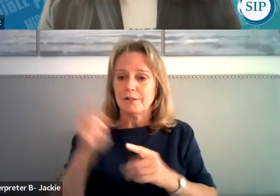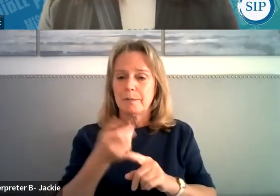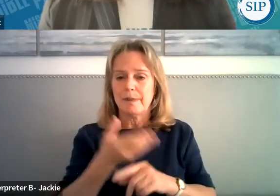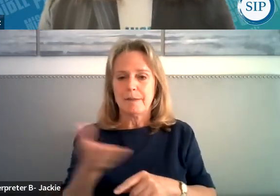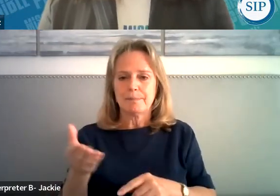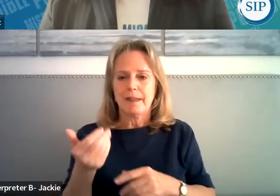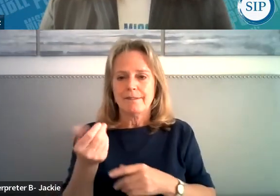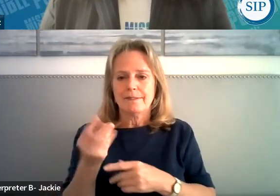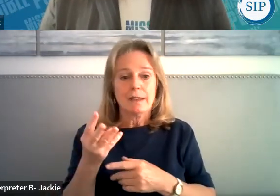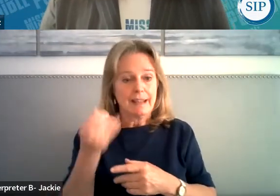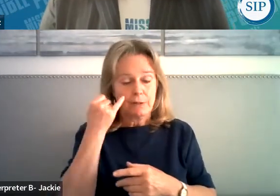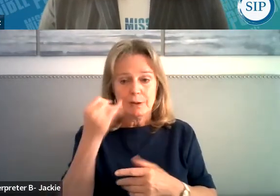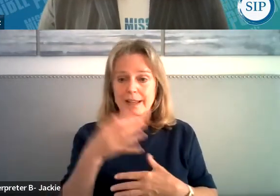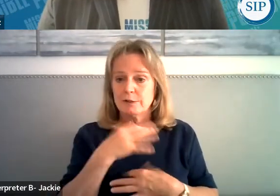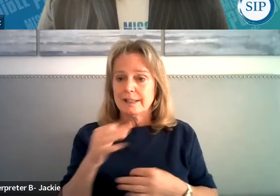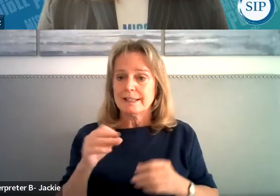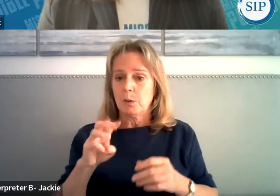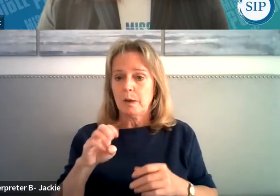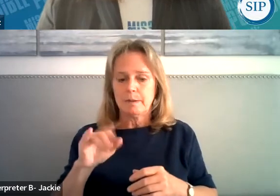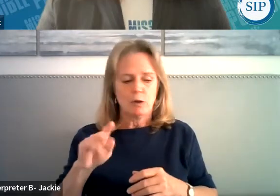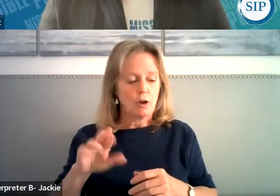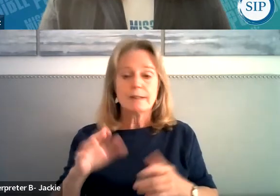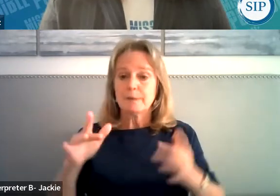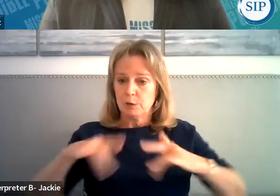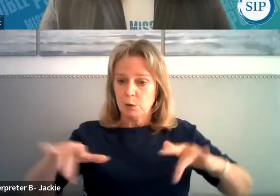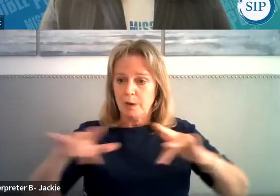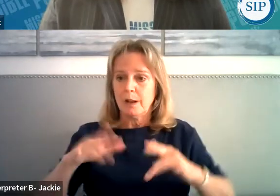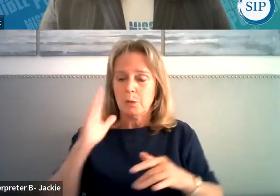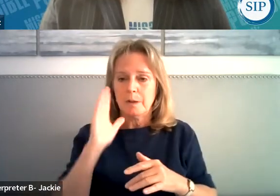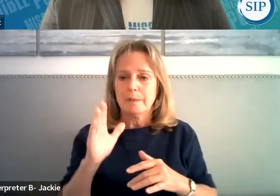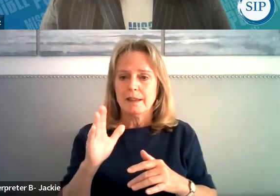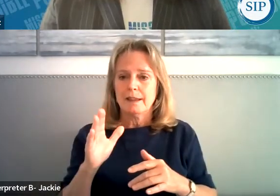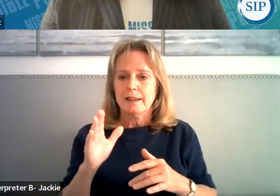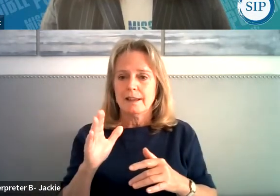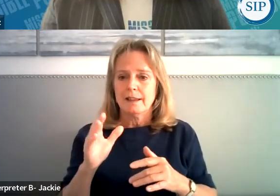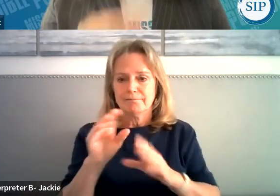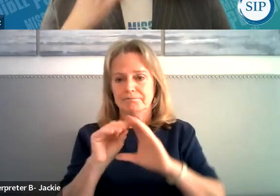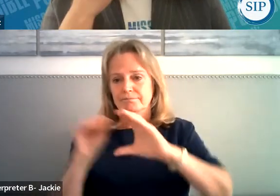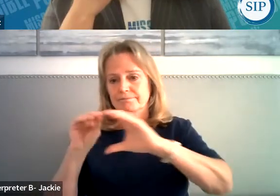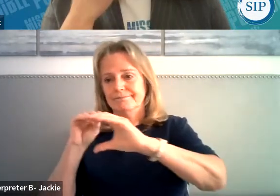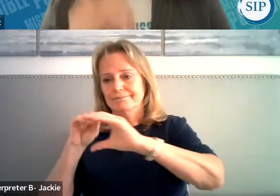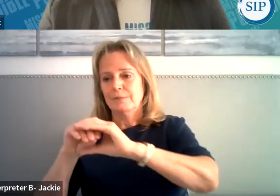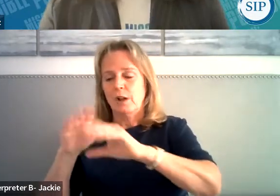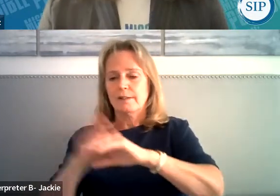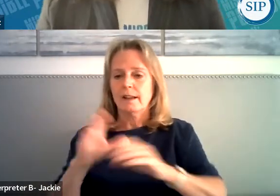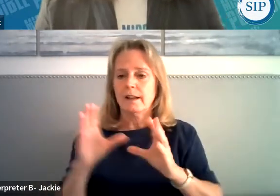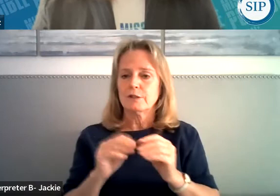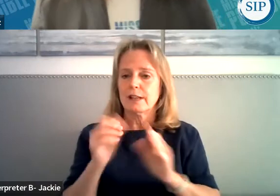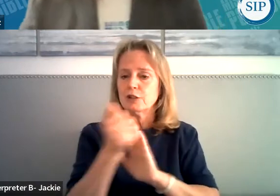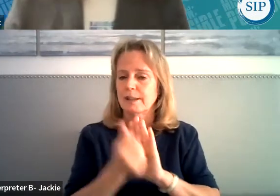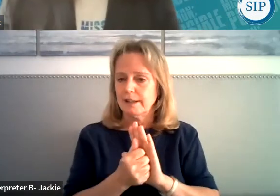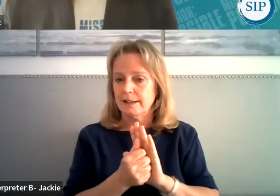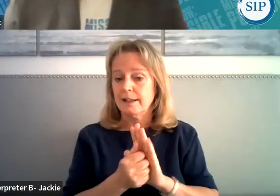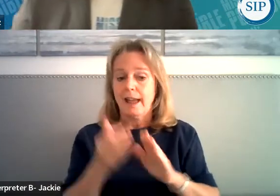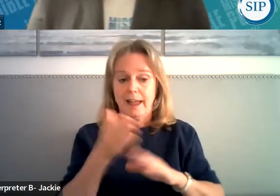few logistics. This webinar is being recorded and it will be archived on the conference agenda, so you can access it following